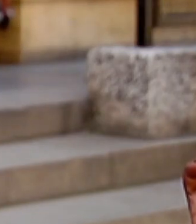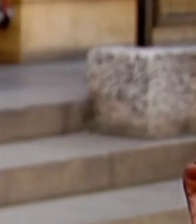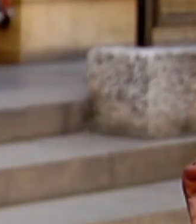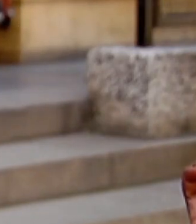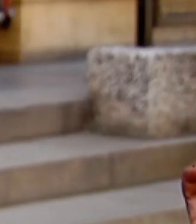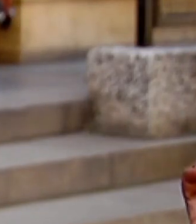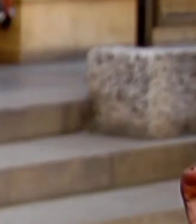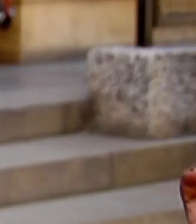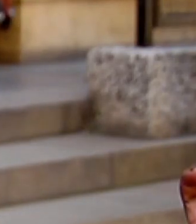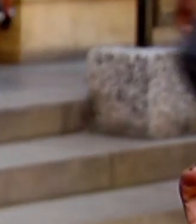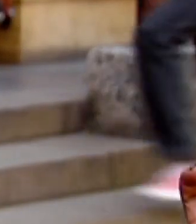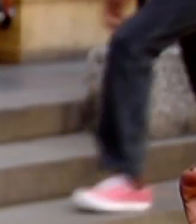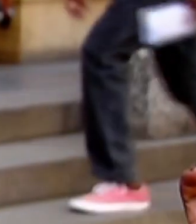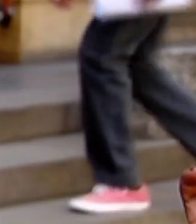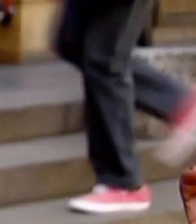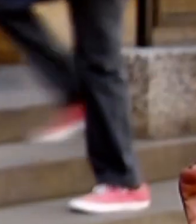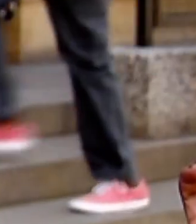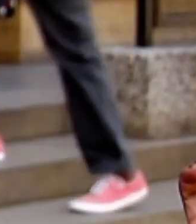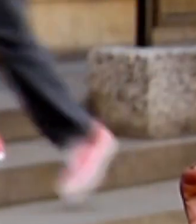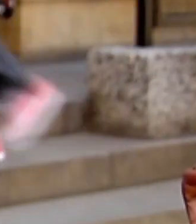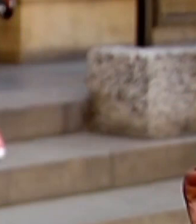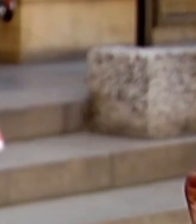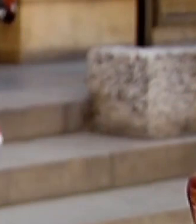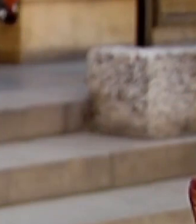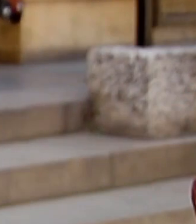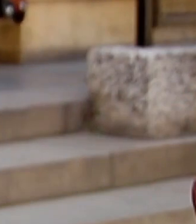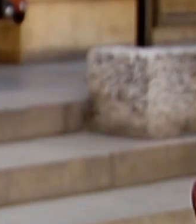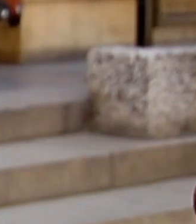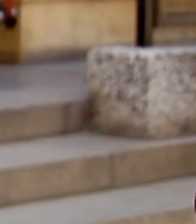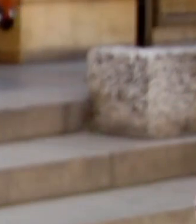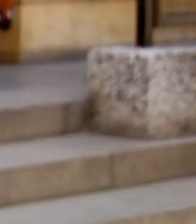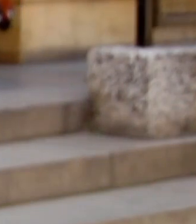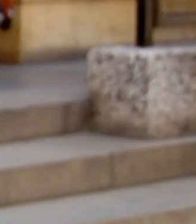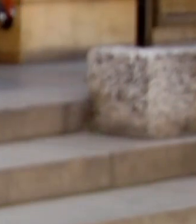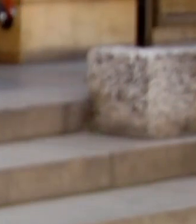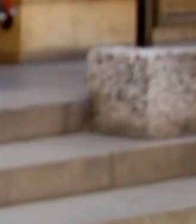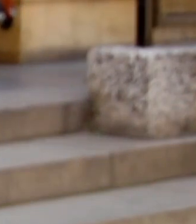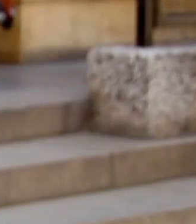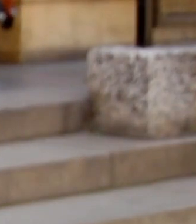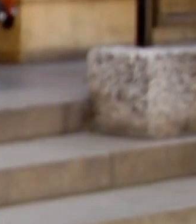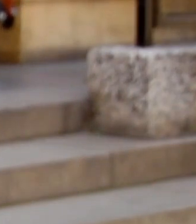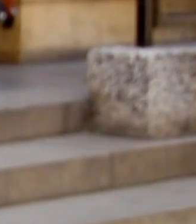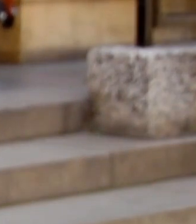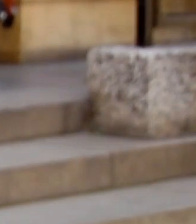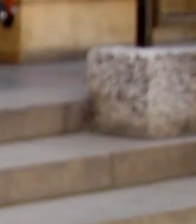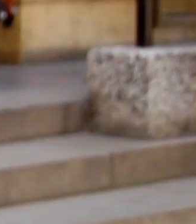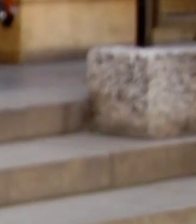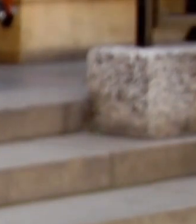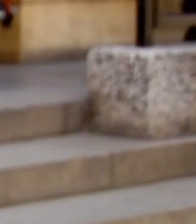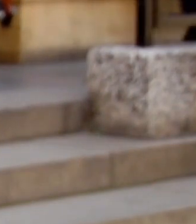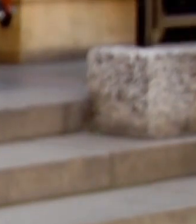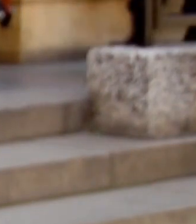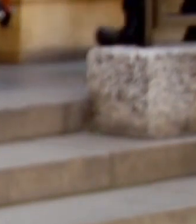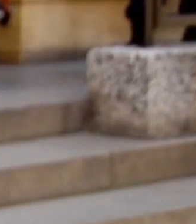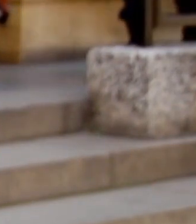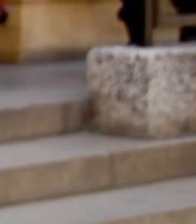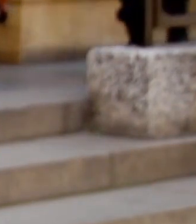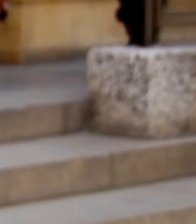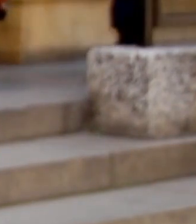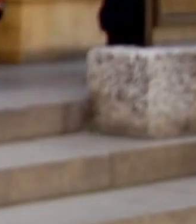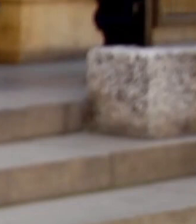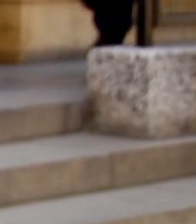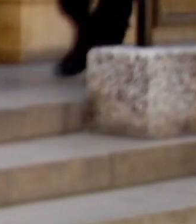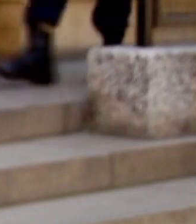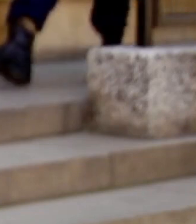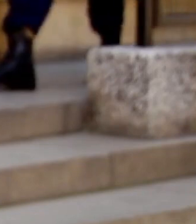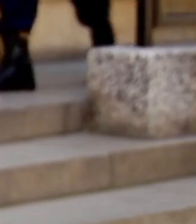testimony, throughout the arguments given by our legal team, we have repeatedly stated that the test of whether something is hate speech does not depend on